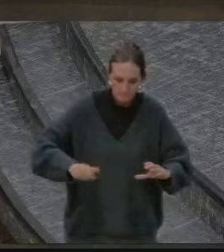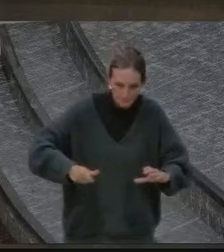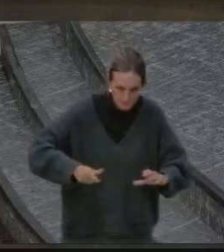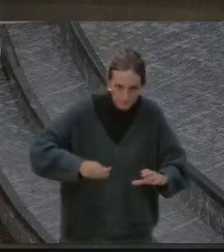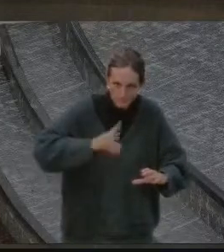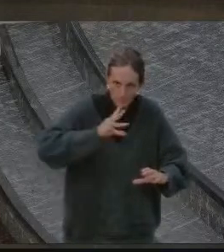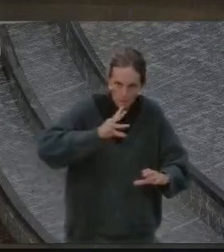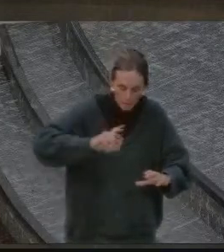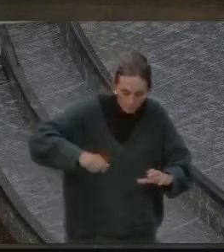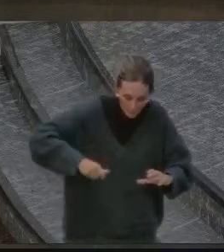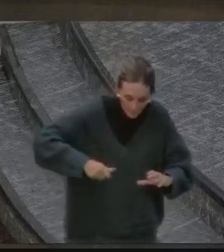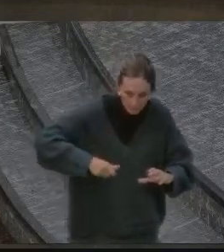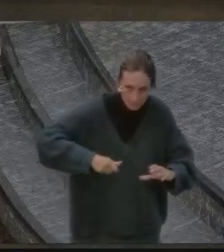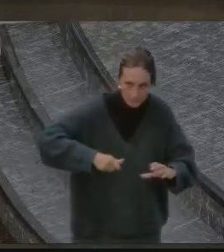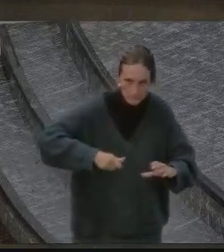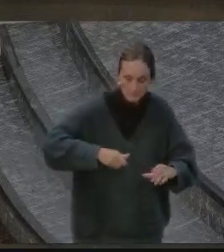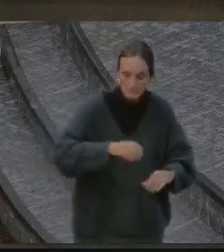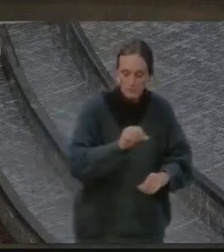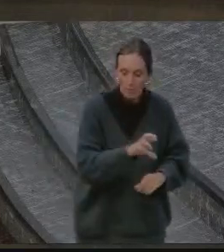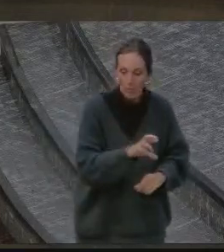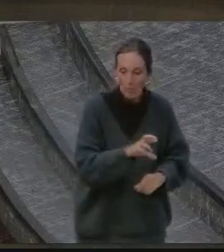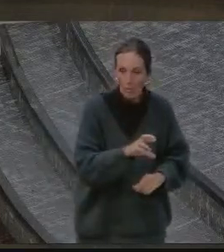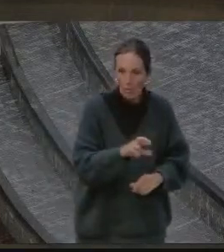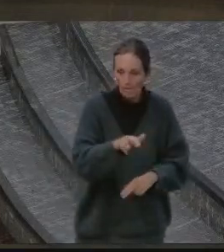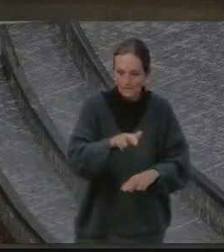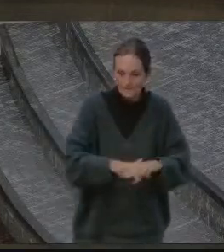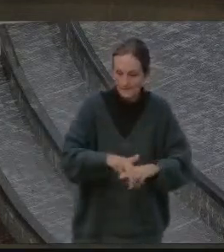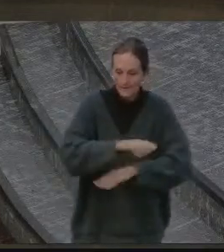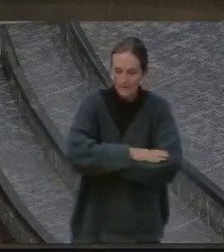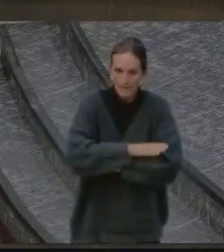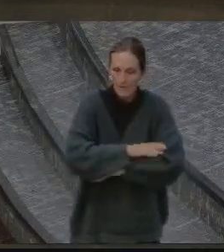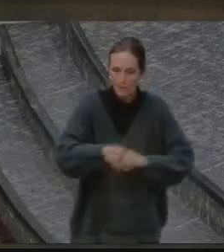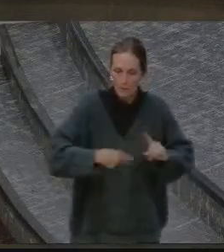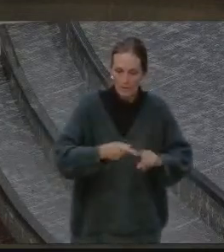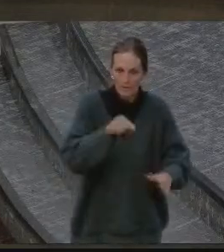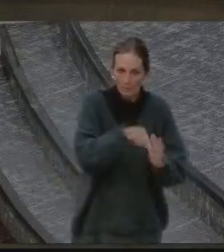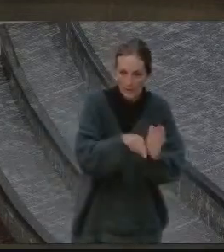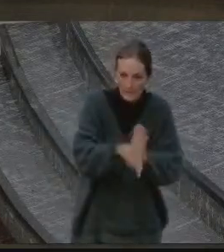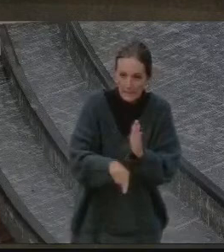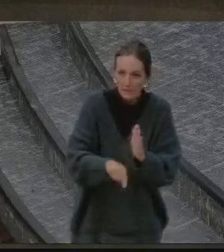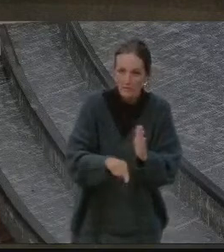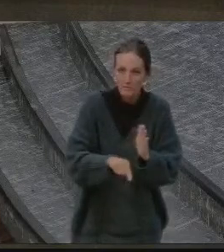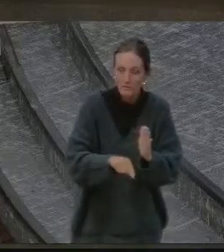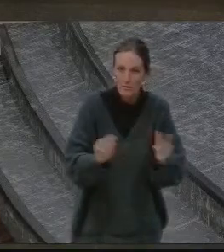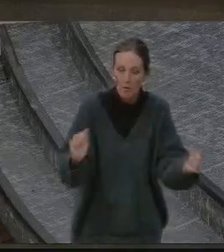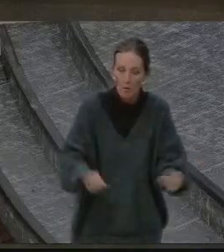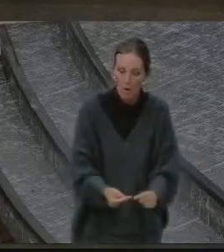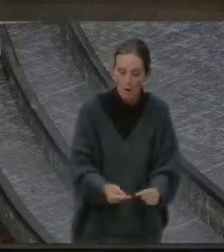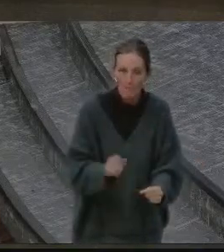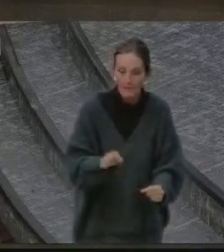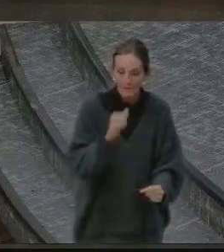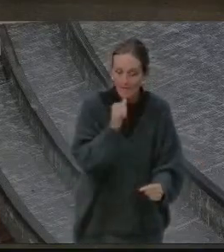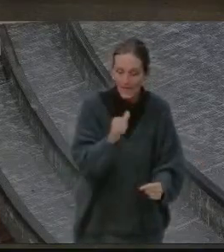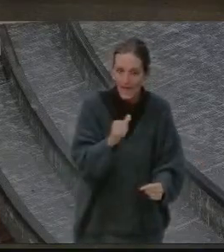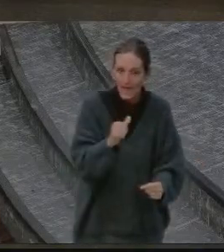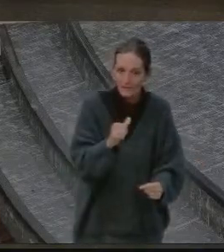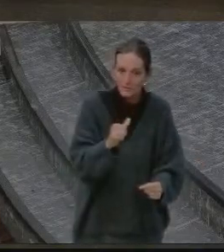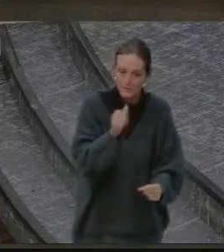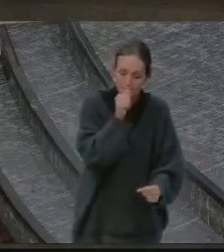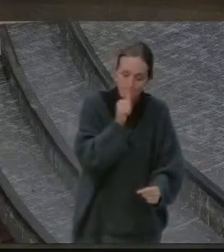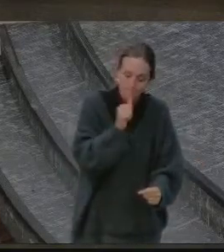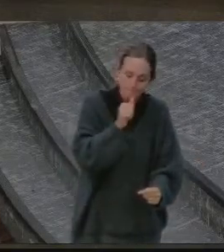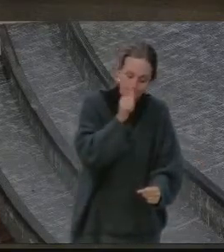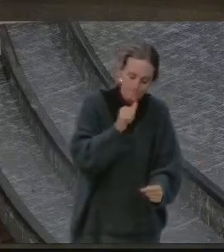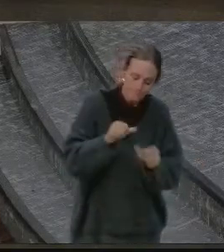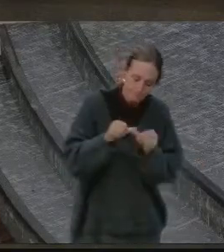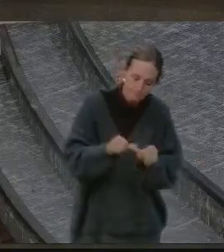when they were being killed, when they were being harmed, if they hadn't took steps forward, knowing